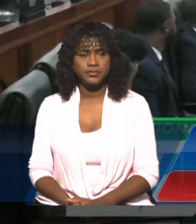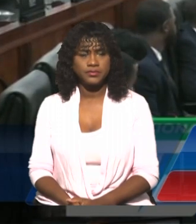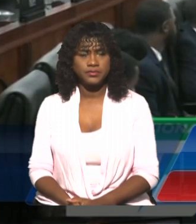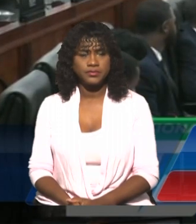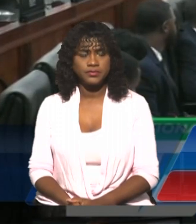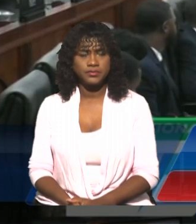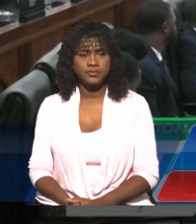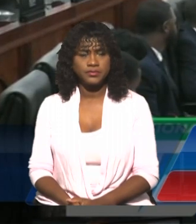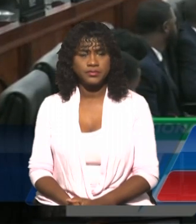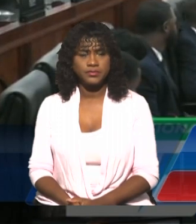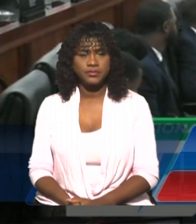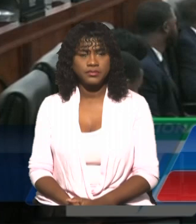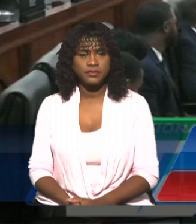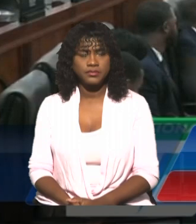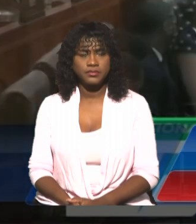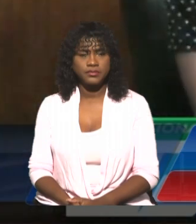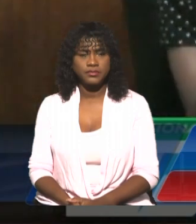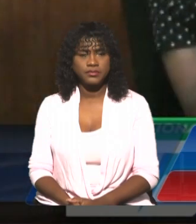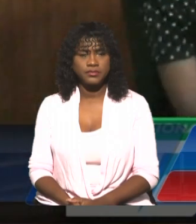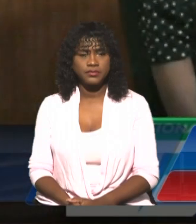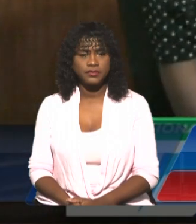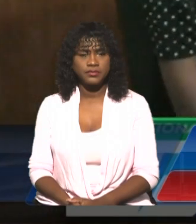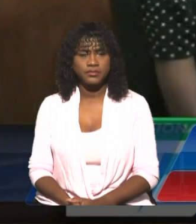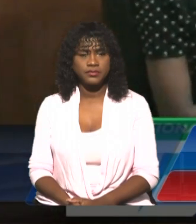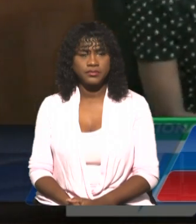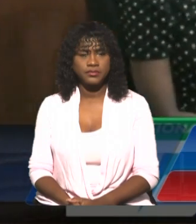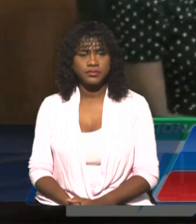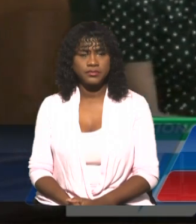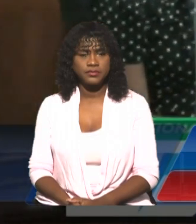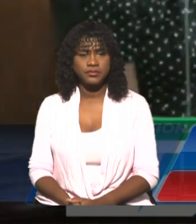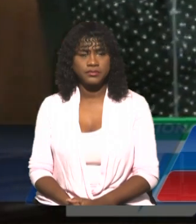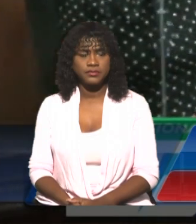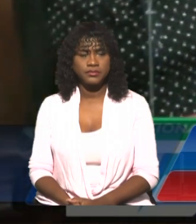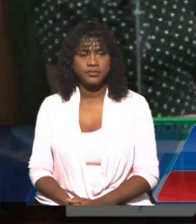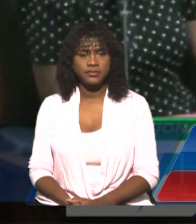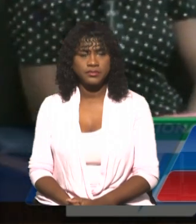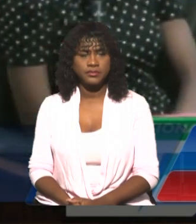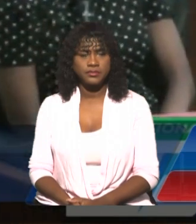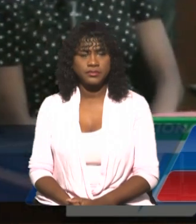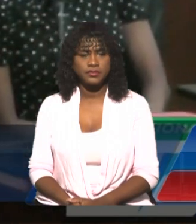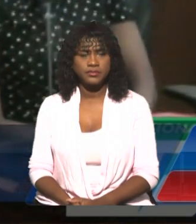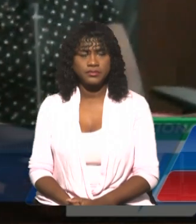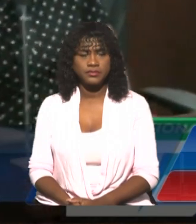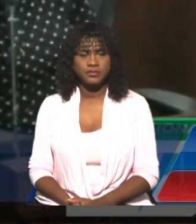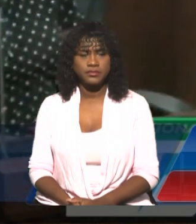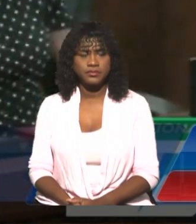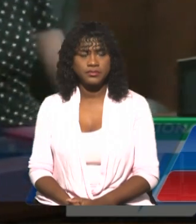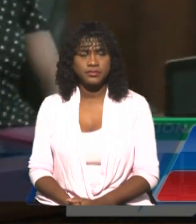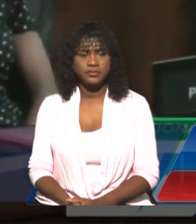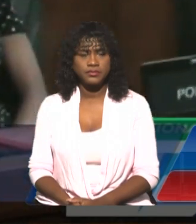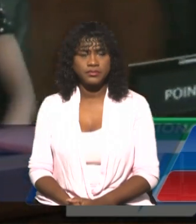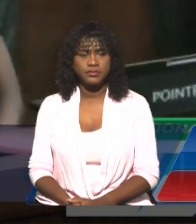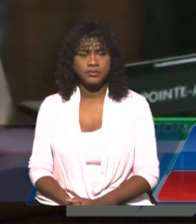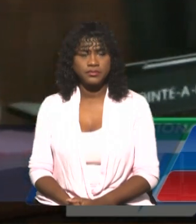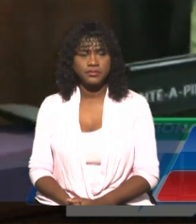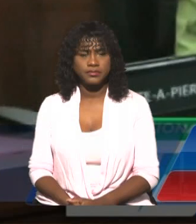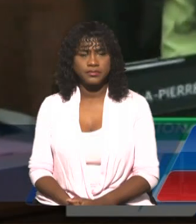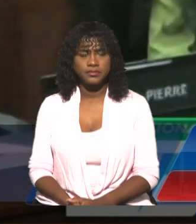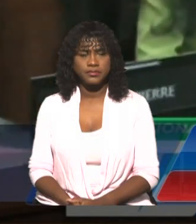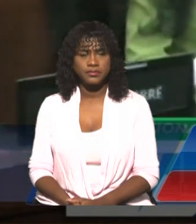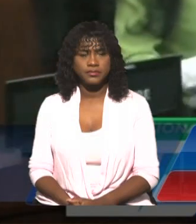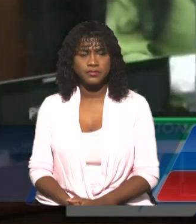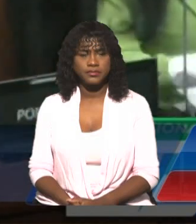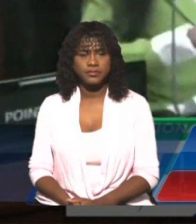Ms. Joseph? Yes. Ms. Atwell? Yes. Mr. Hargobin?